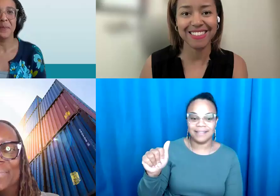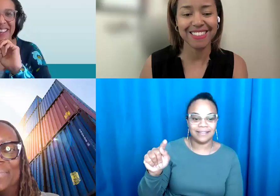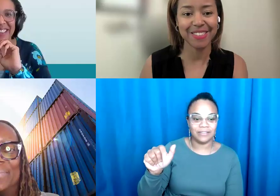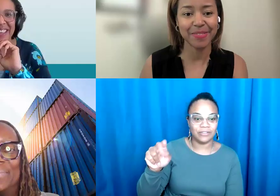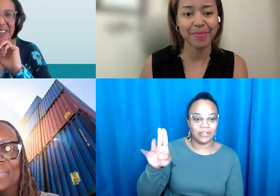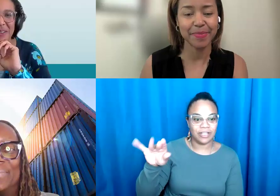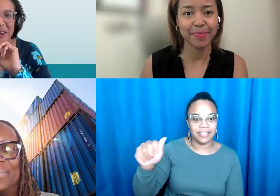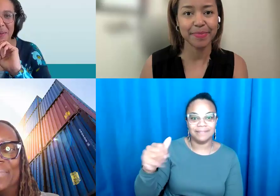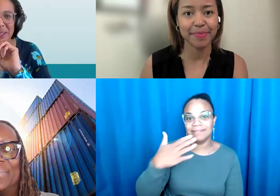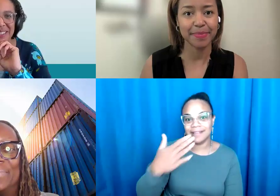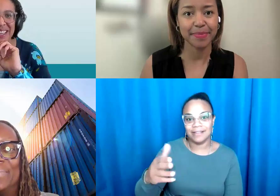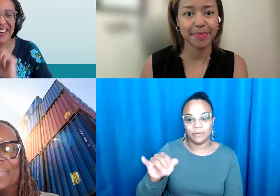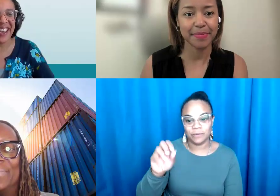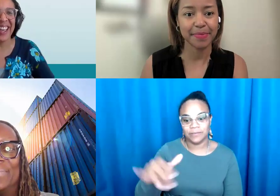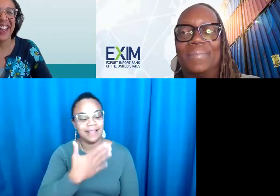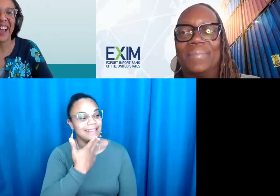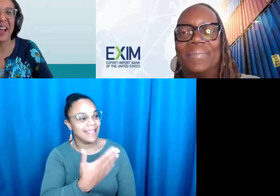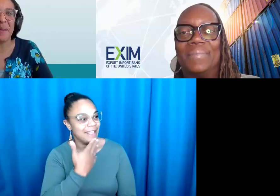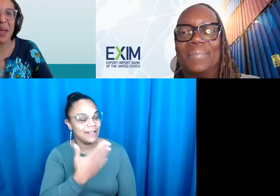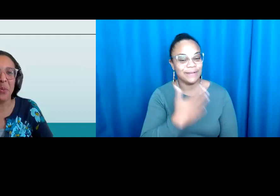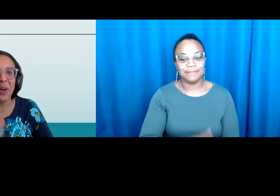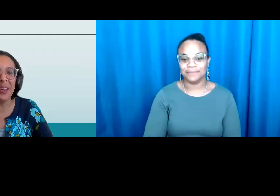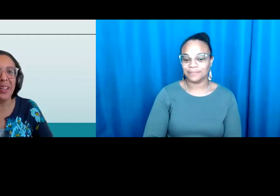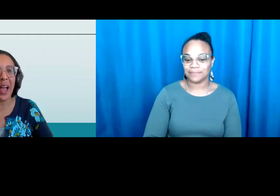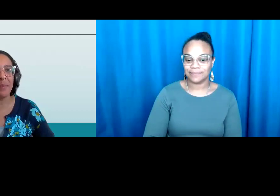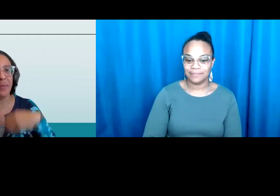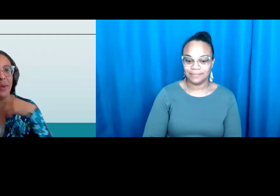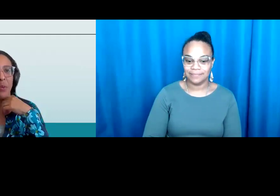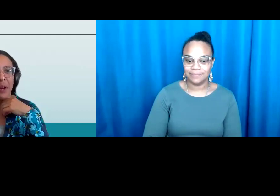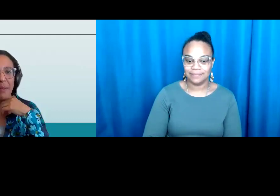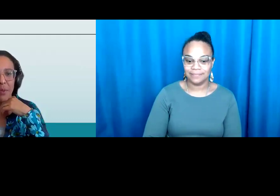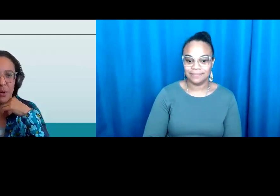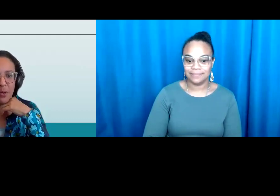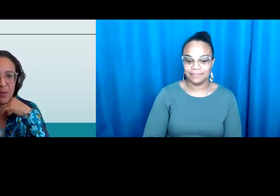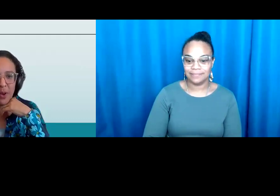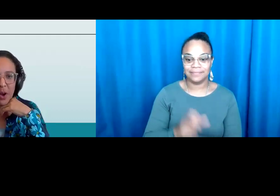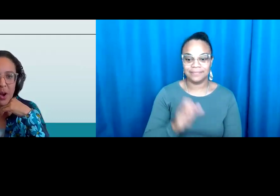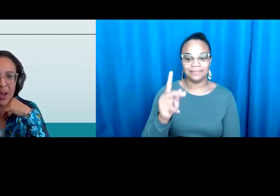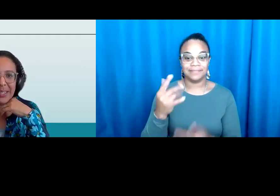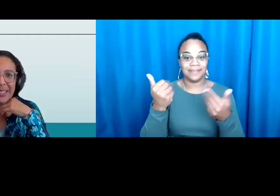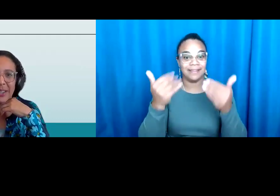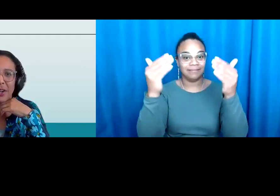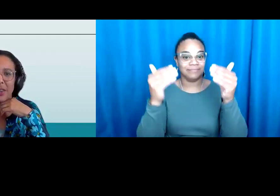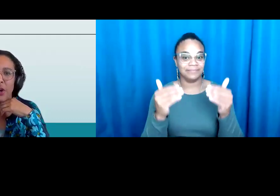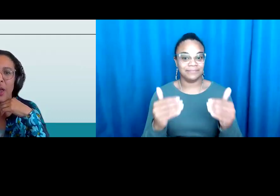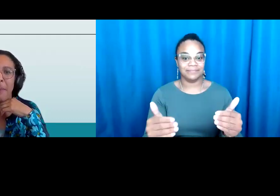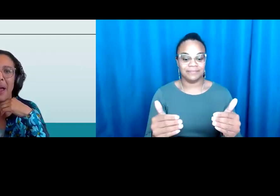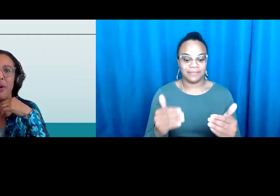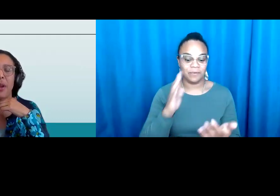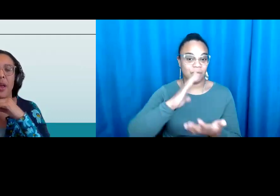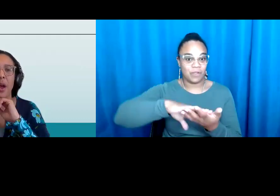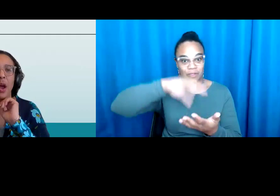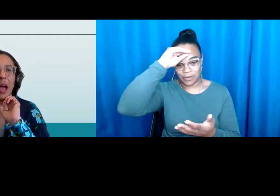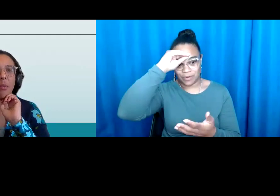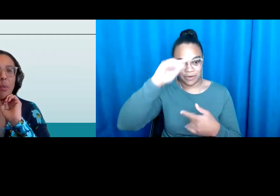Alexis. Thank you very much, LaTaunya. And we're going to move on to learn a little